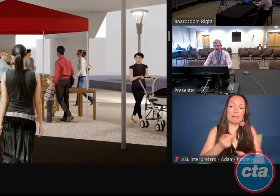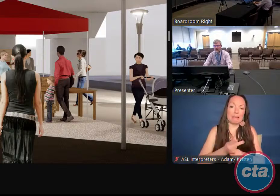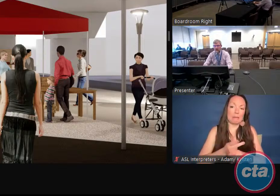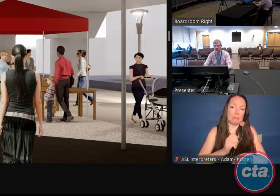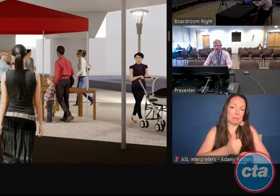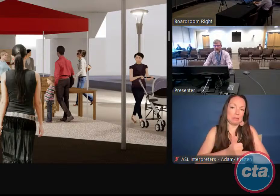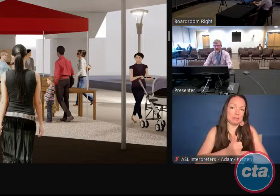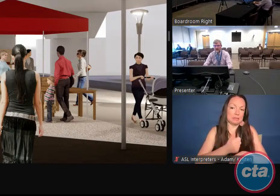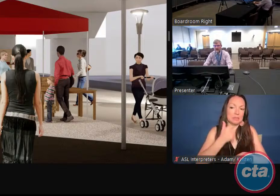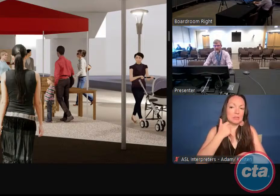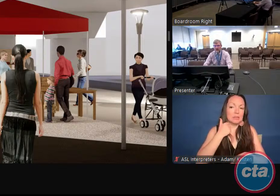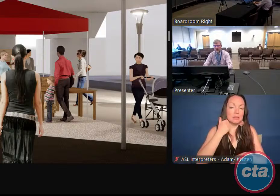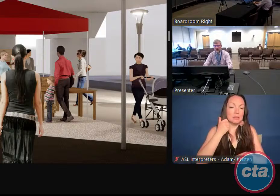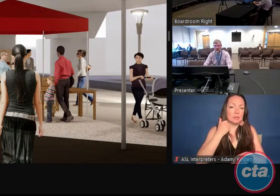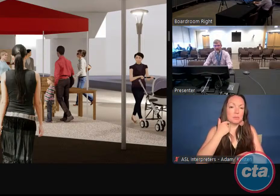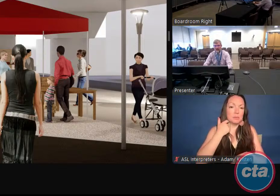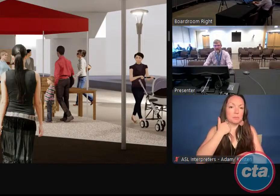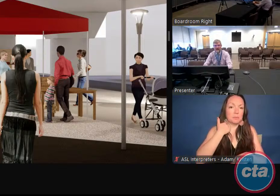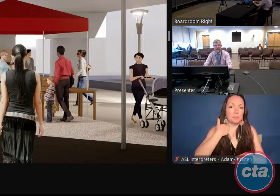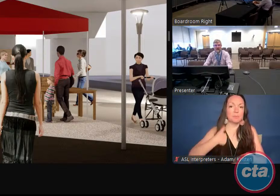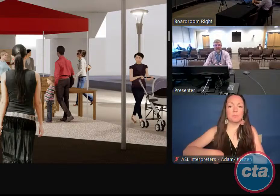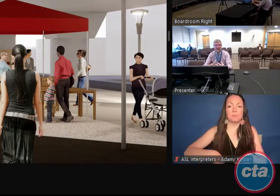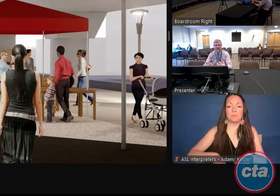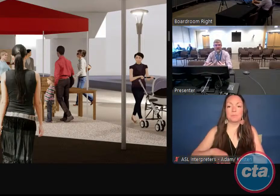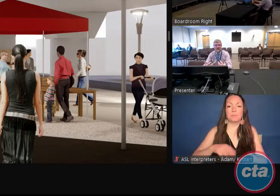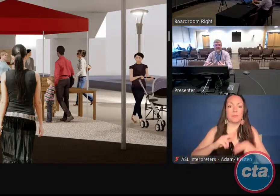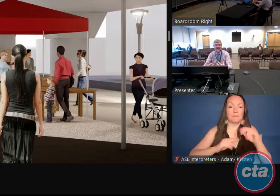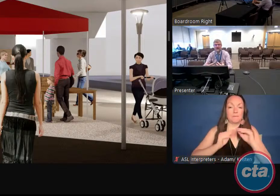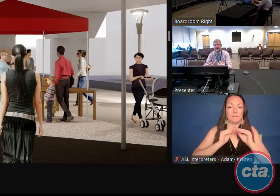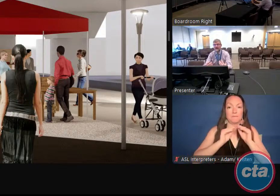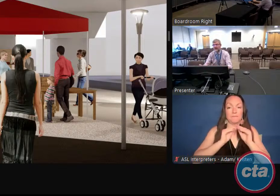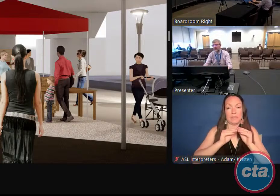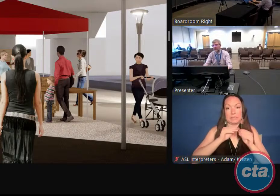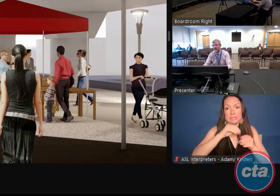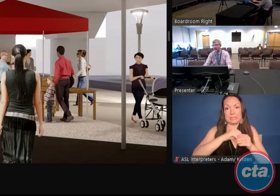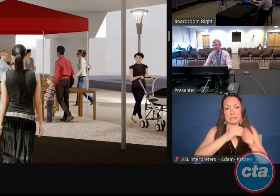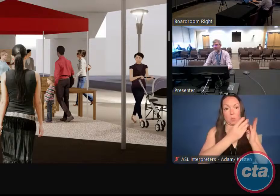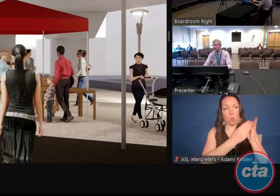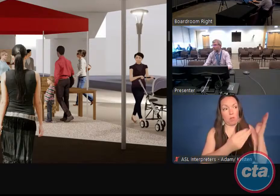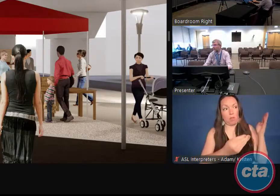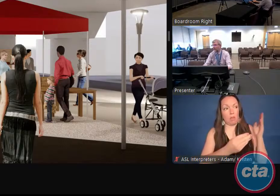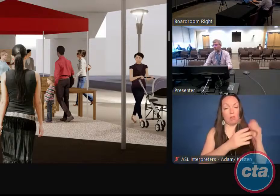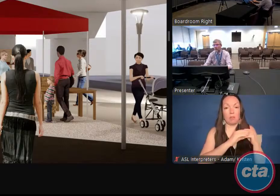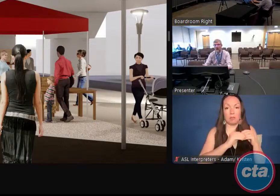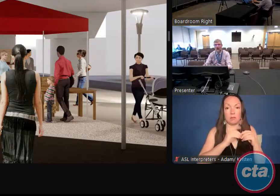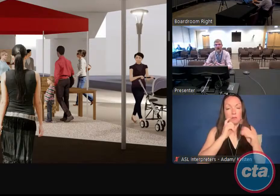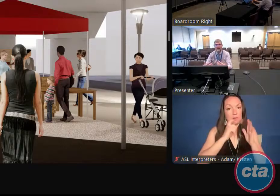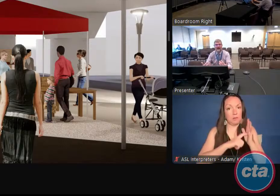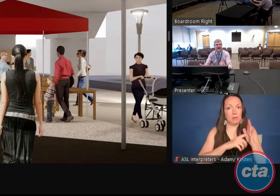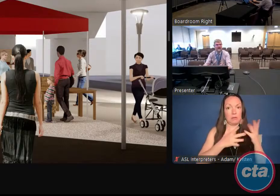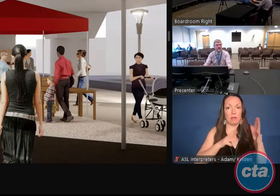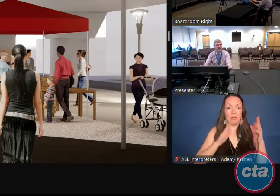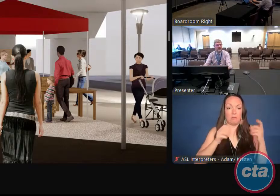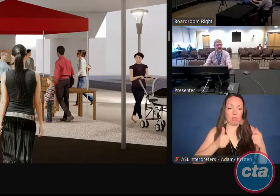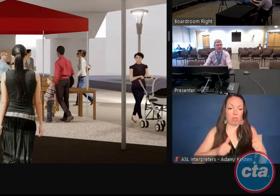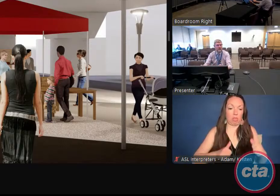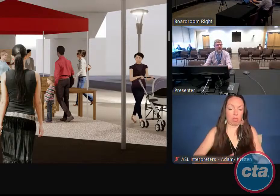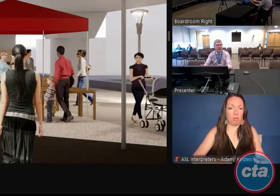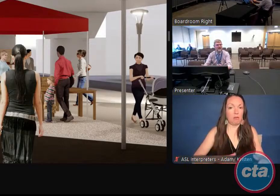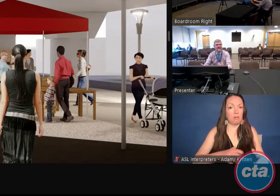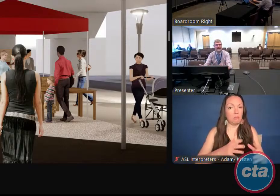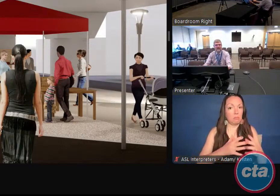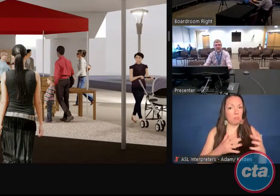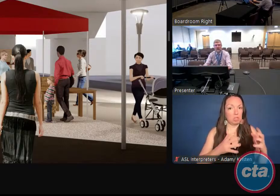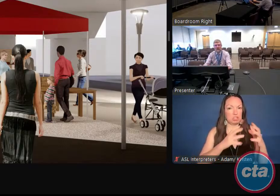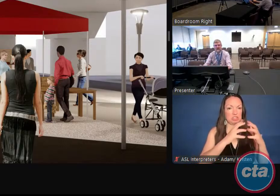and restored as an exterior wall. It became very clear that it was exceptionally degraded and had well gone beyond its useful life and really